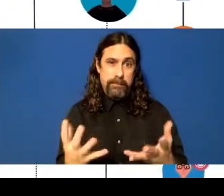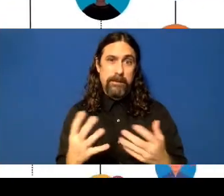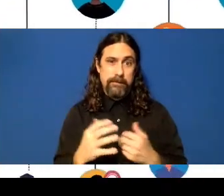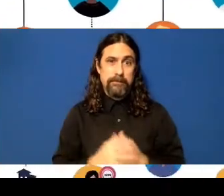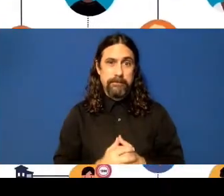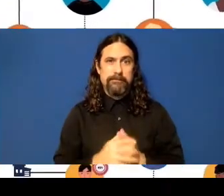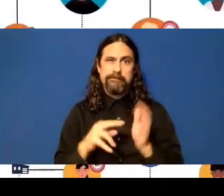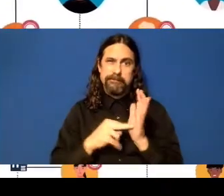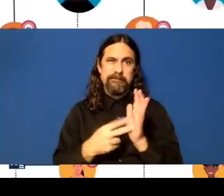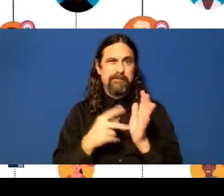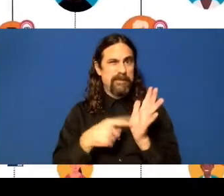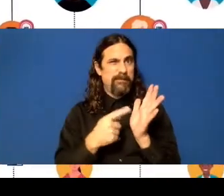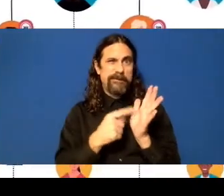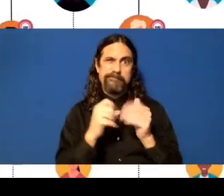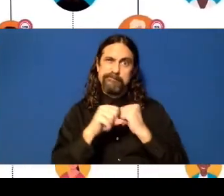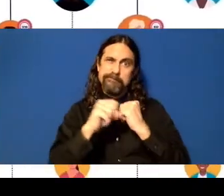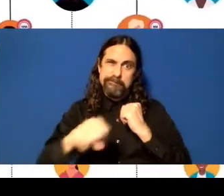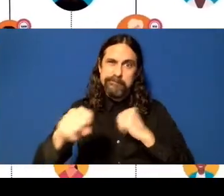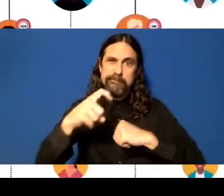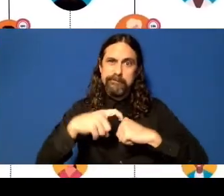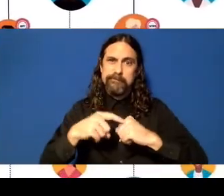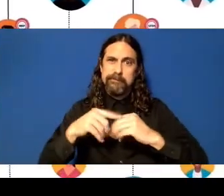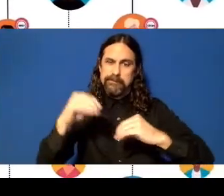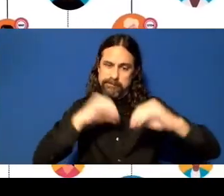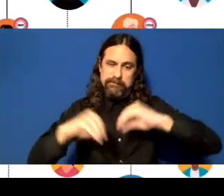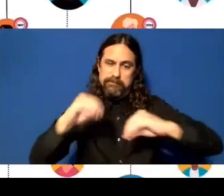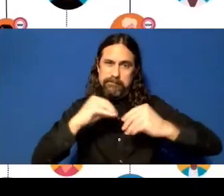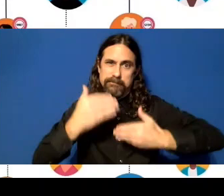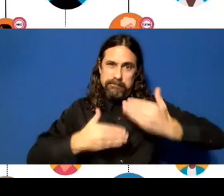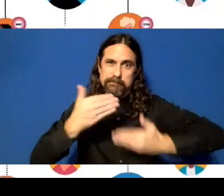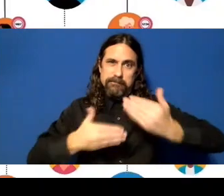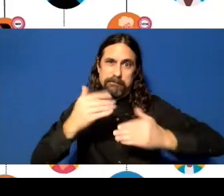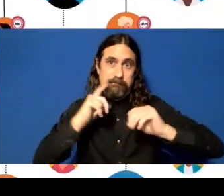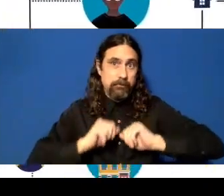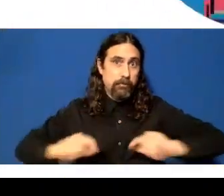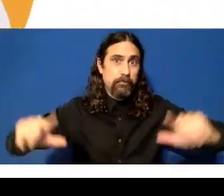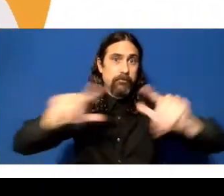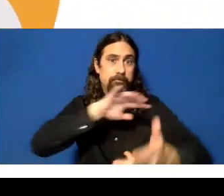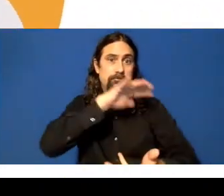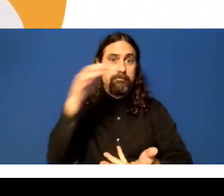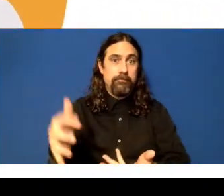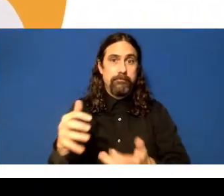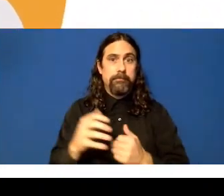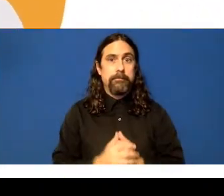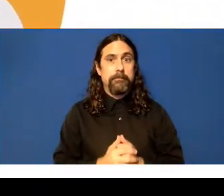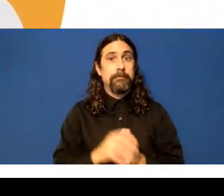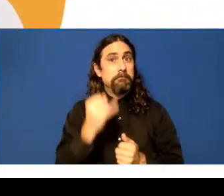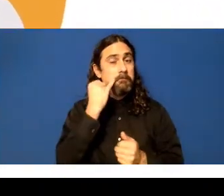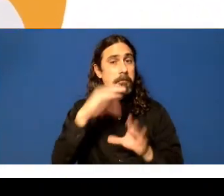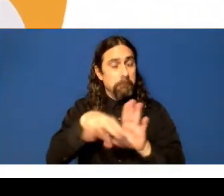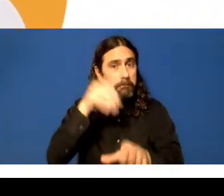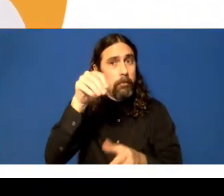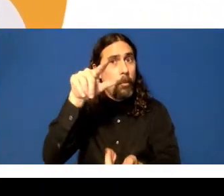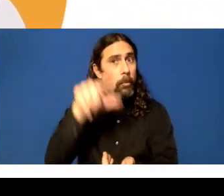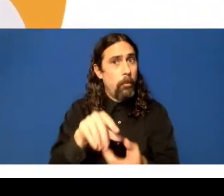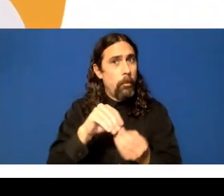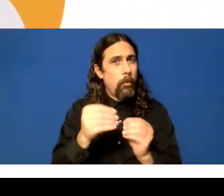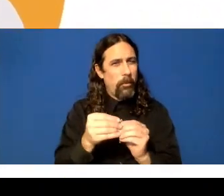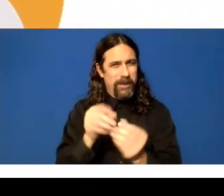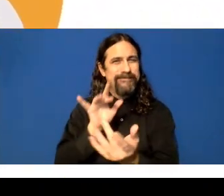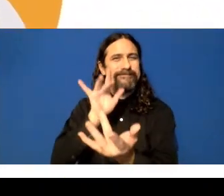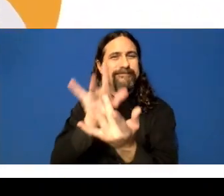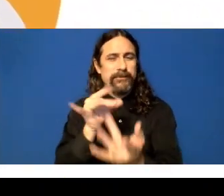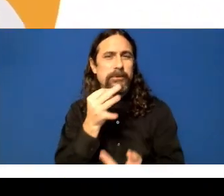applications, and it can take some time after the deadline to process your application. You may hear back sooner if you receive a low